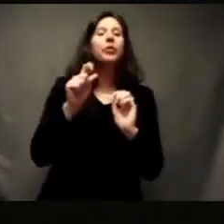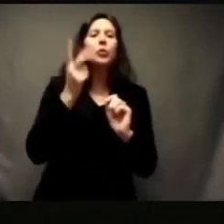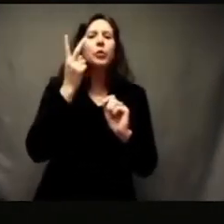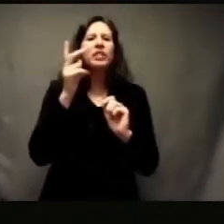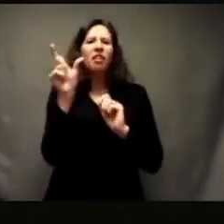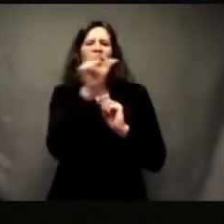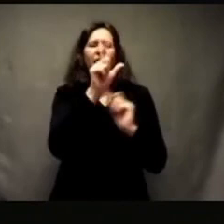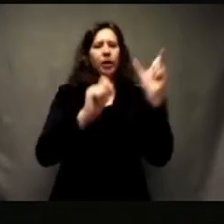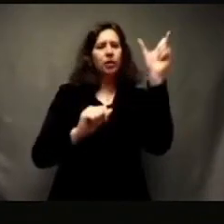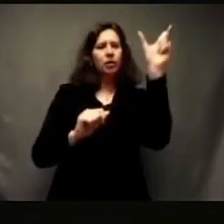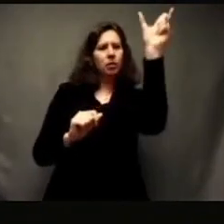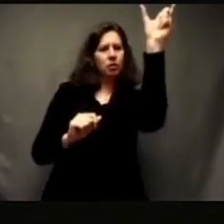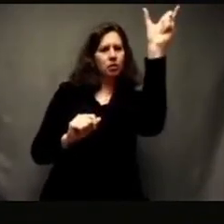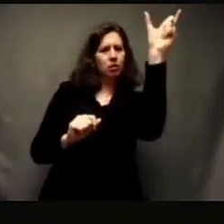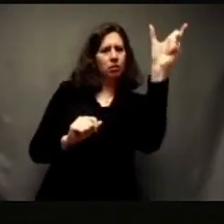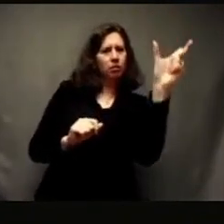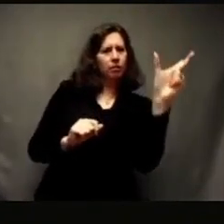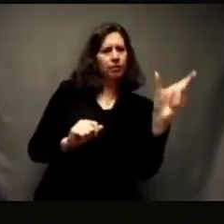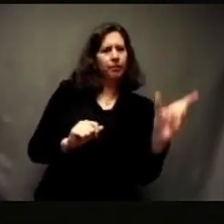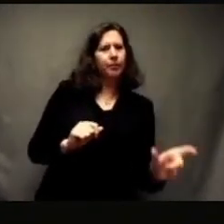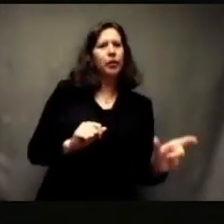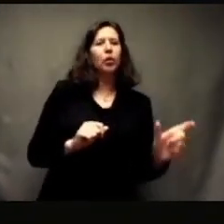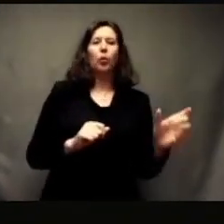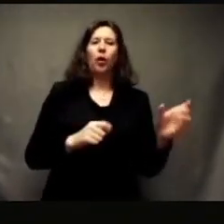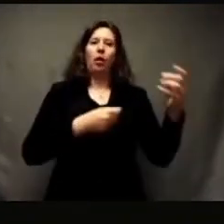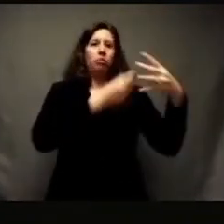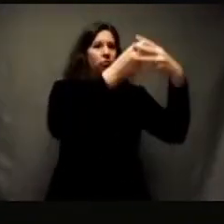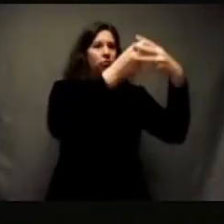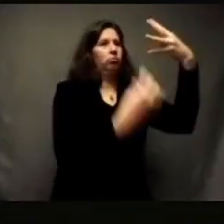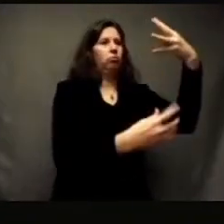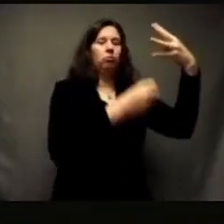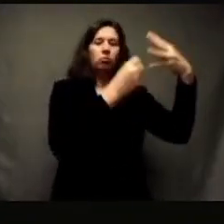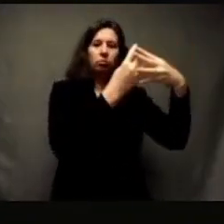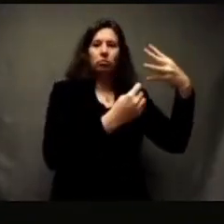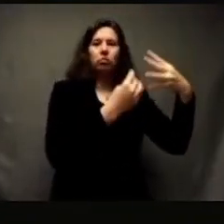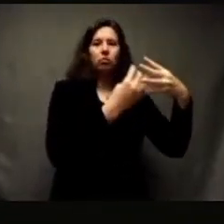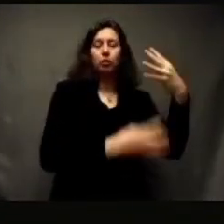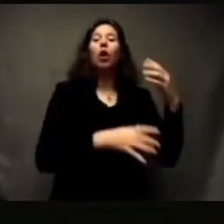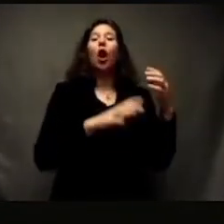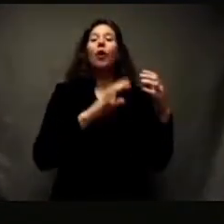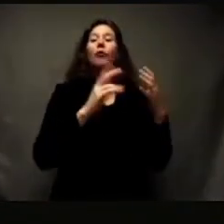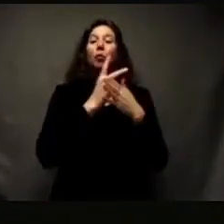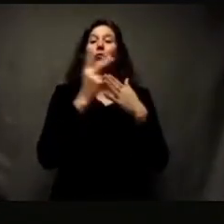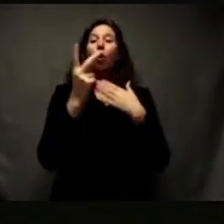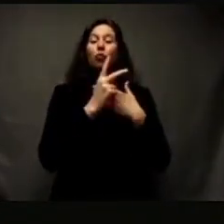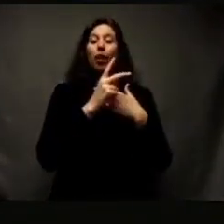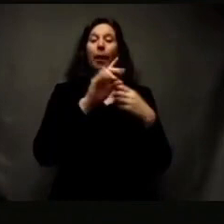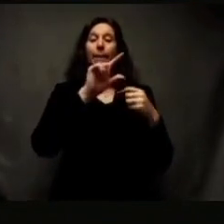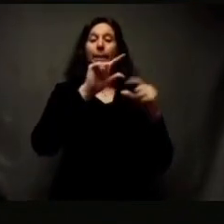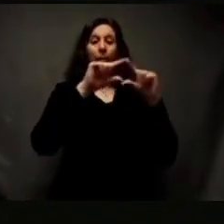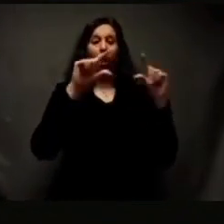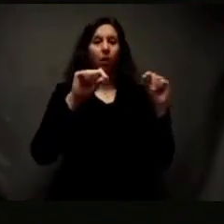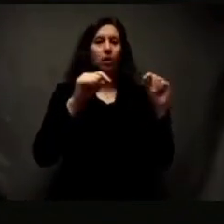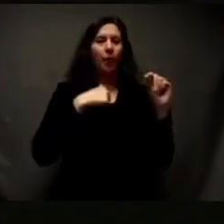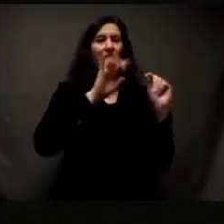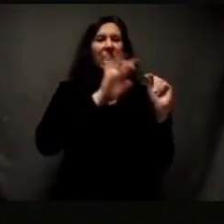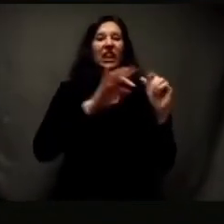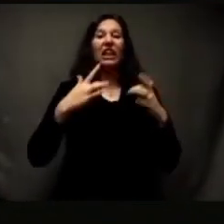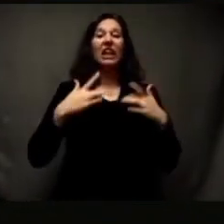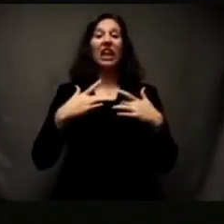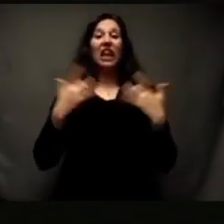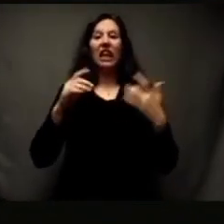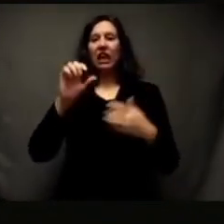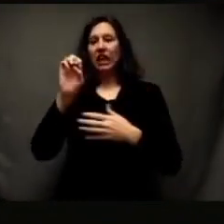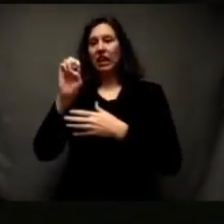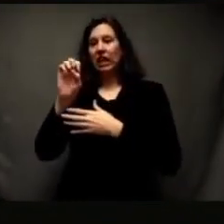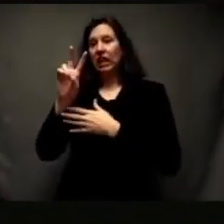of the screen here, we have an expanded list of programming blocks. And so I'm going to click on events, which are our